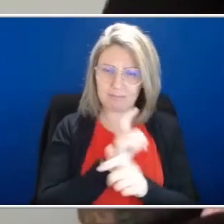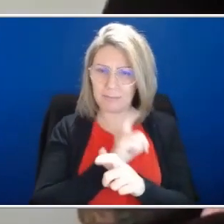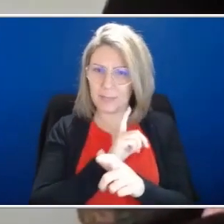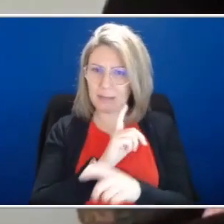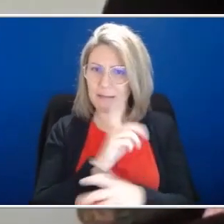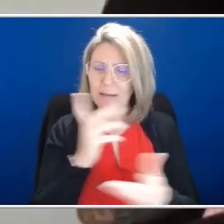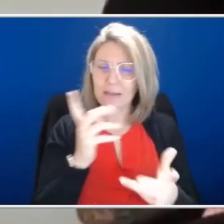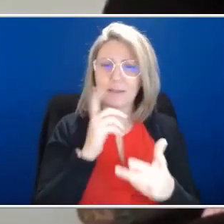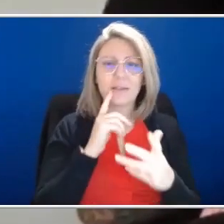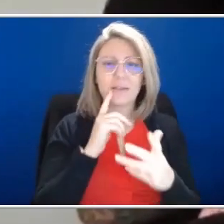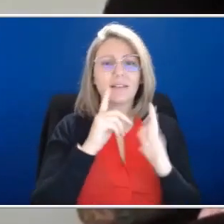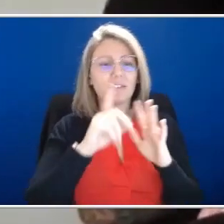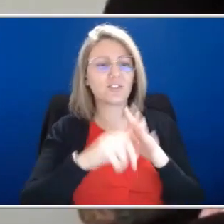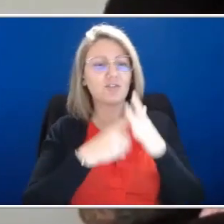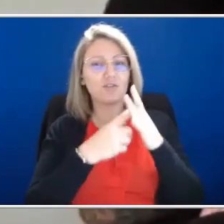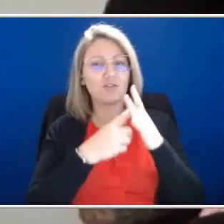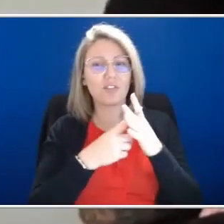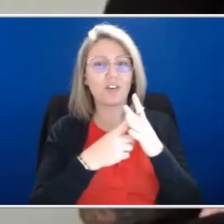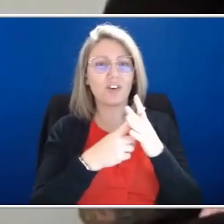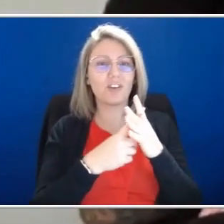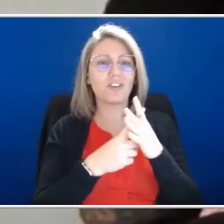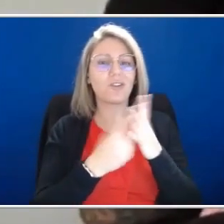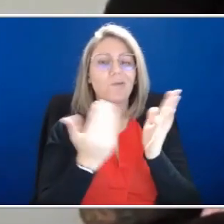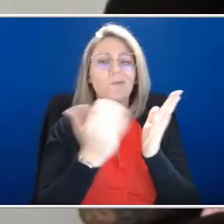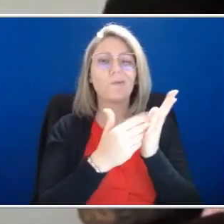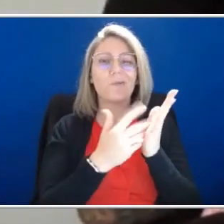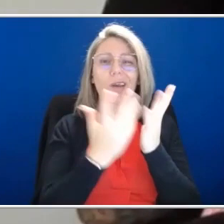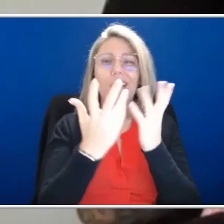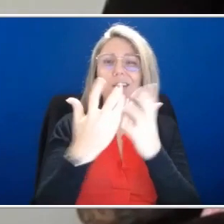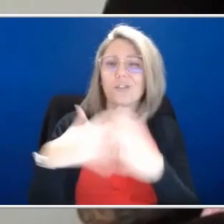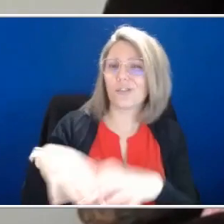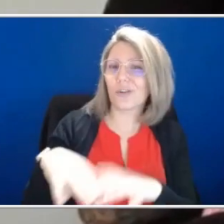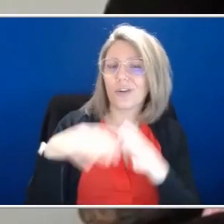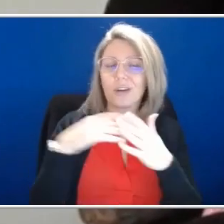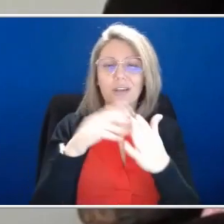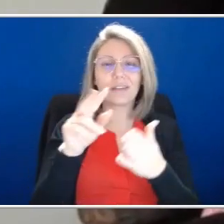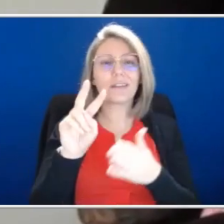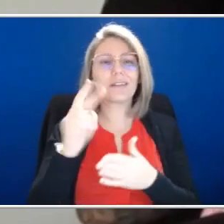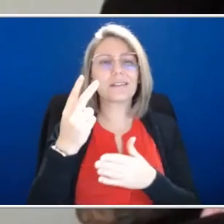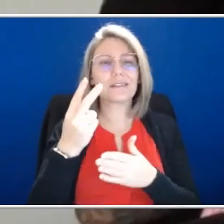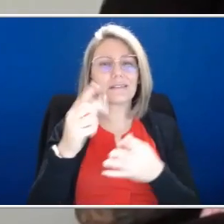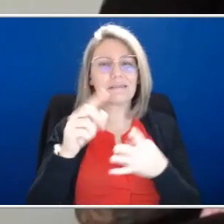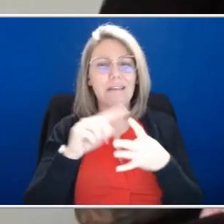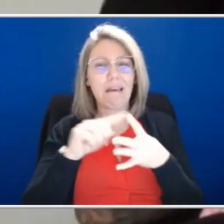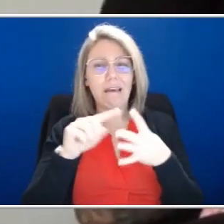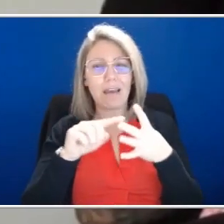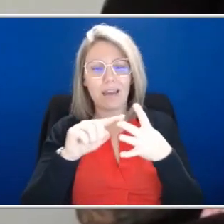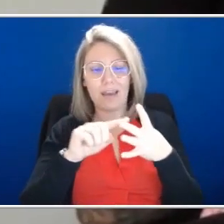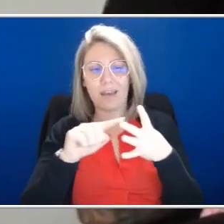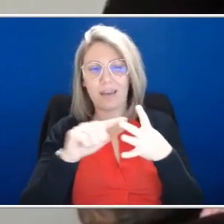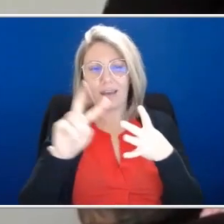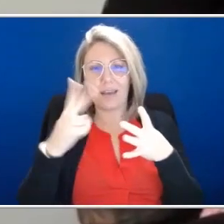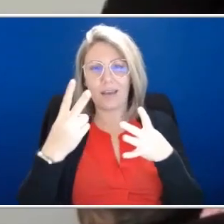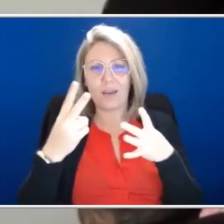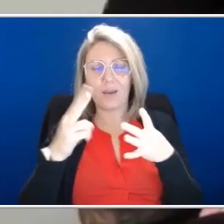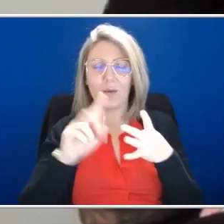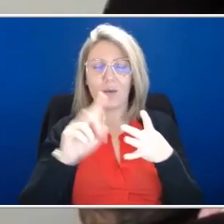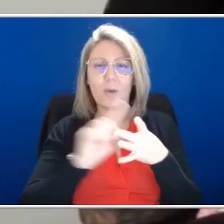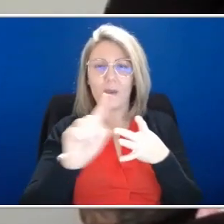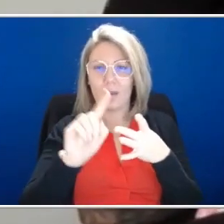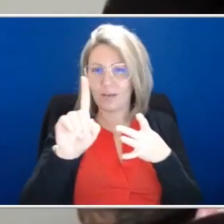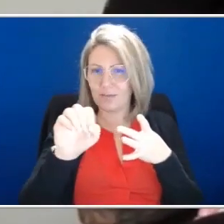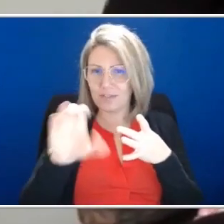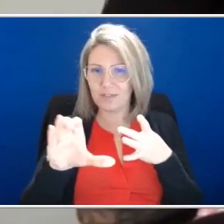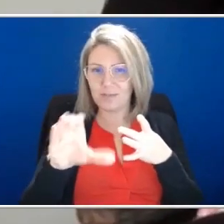a reintegration process to patrol the second week of December, and now I'm back to my